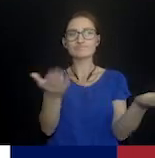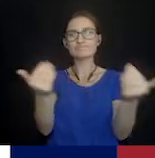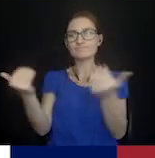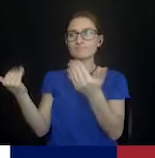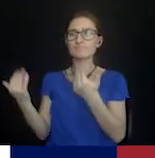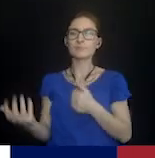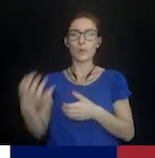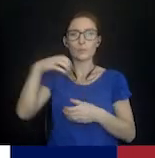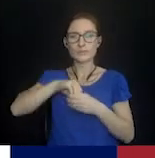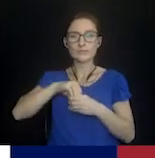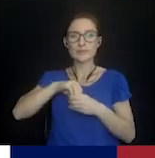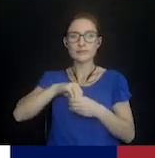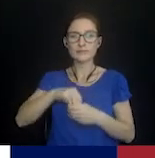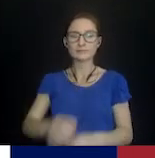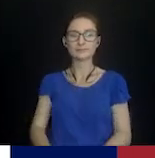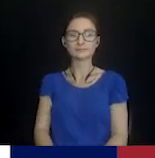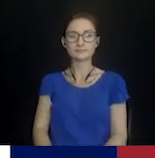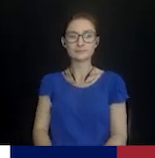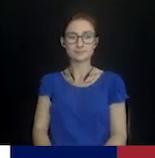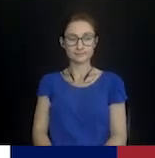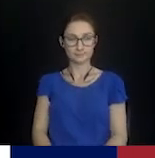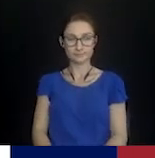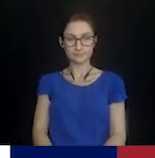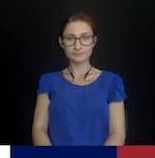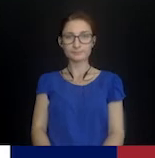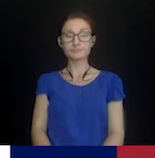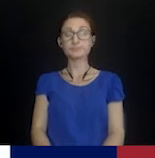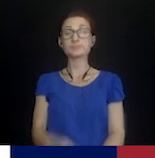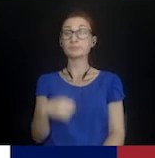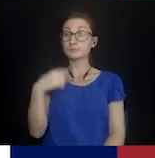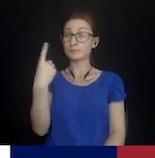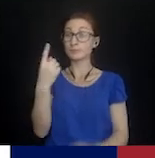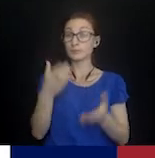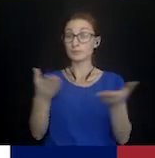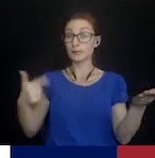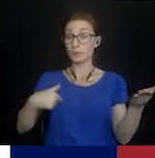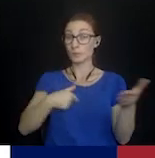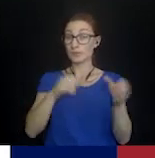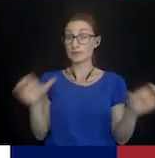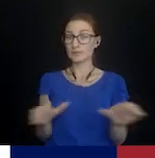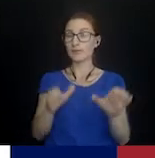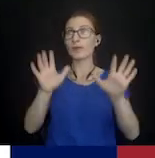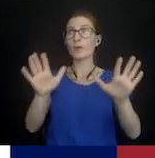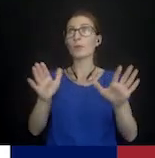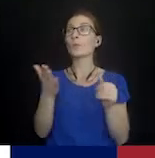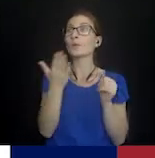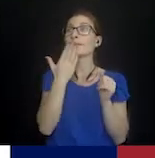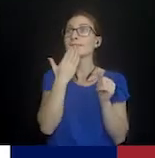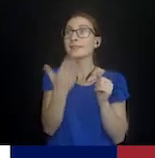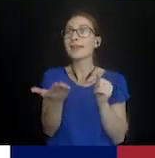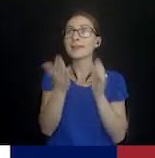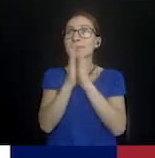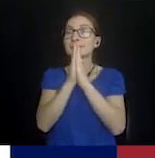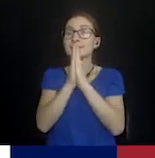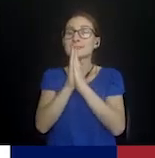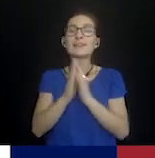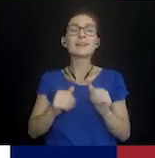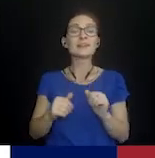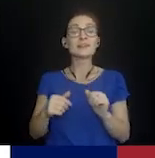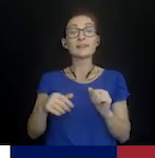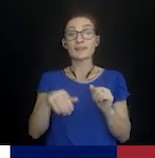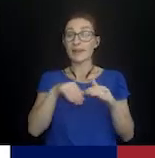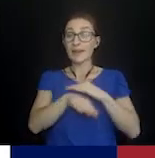to participate. One of the things that we did, and thank goodness to Access to Vote